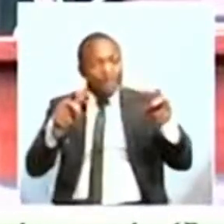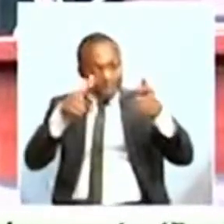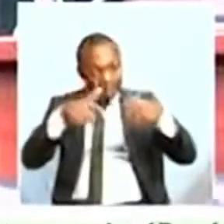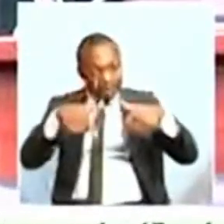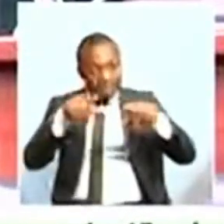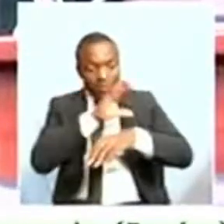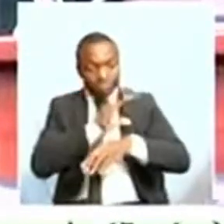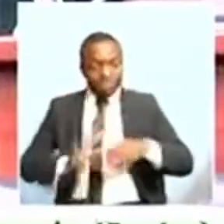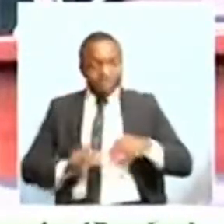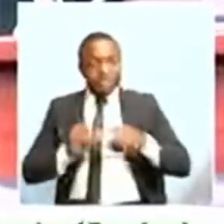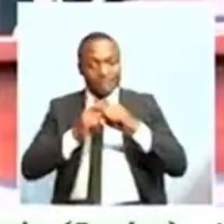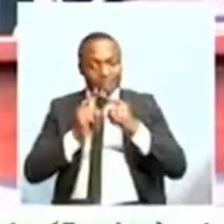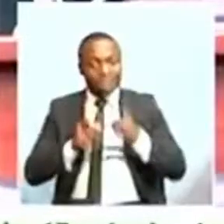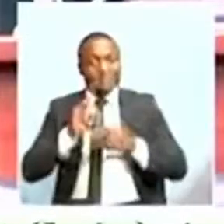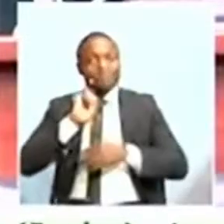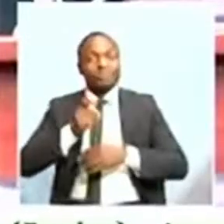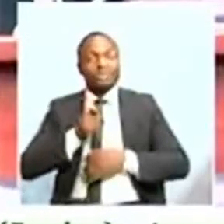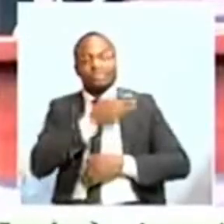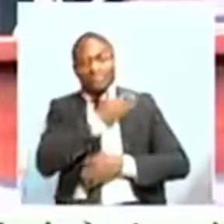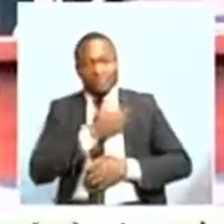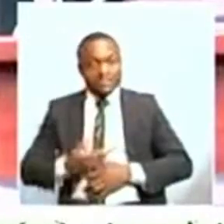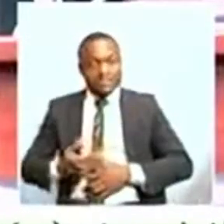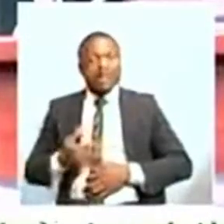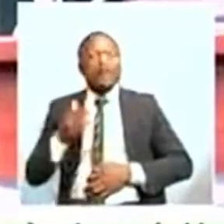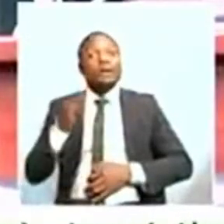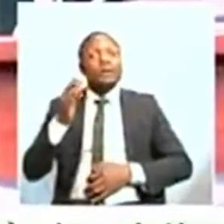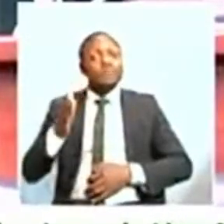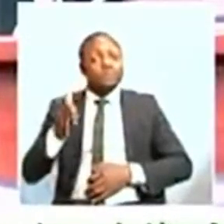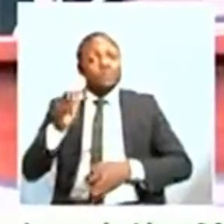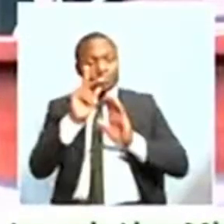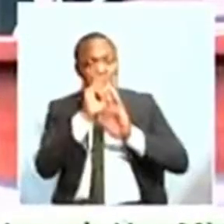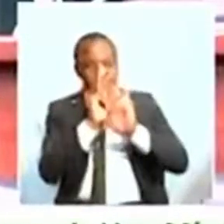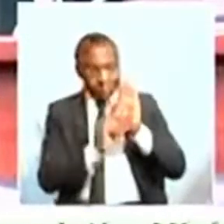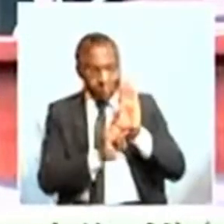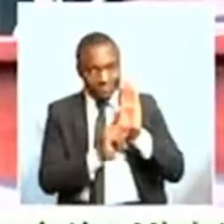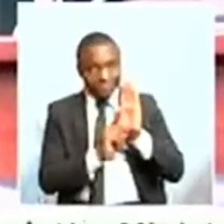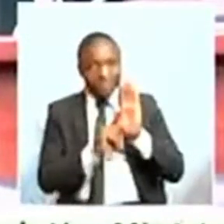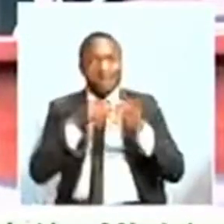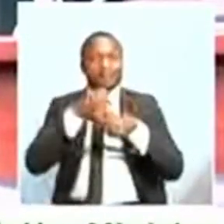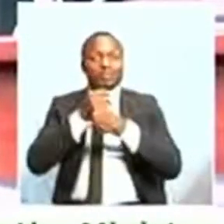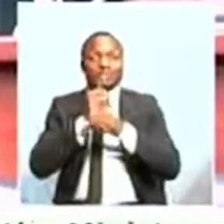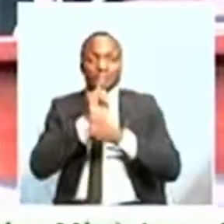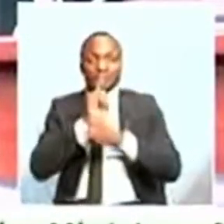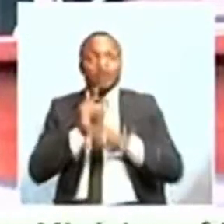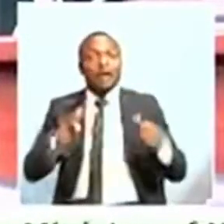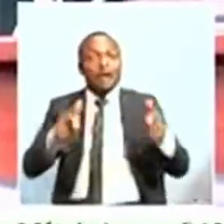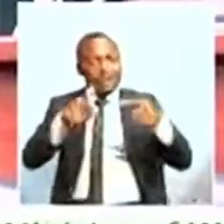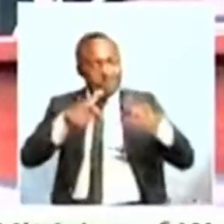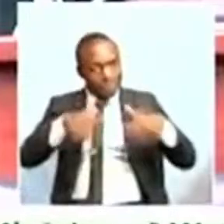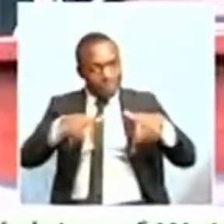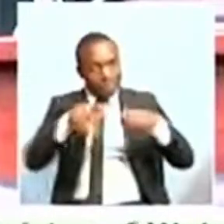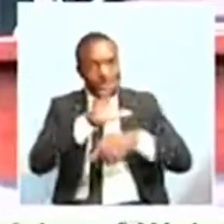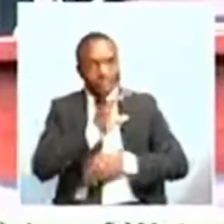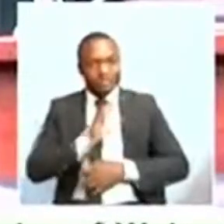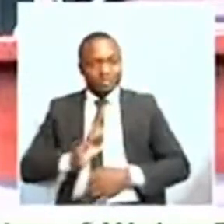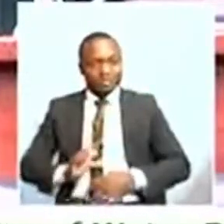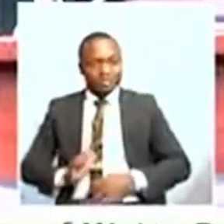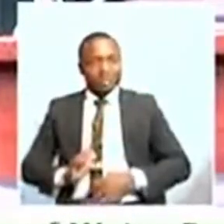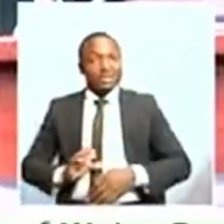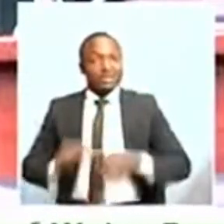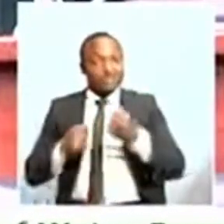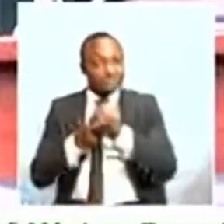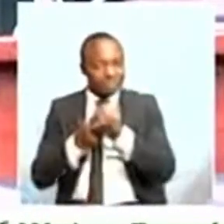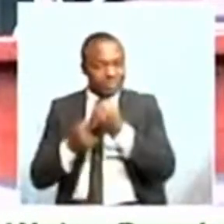but they must be serious. The UPND's policy is to ensure that the local contractors are